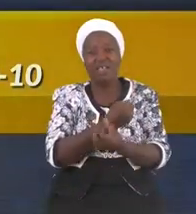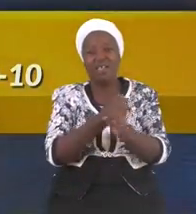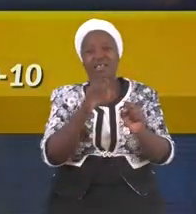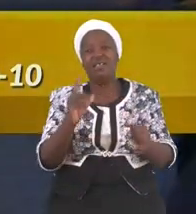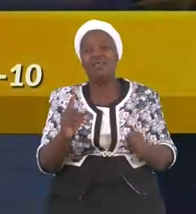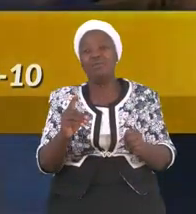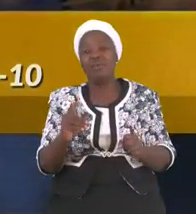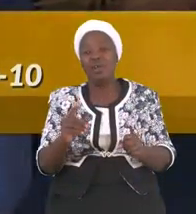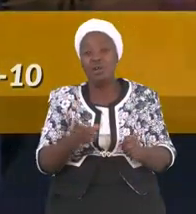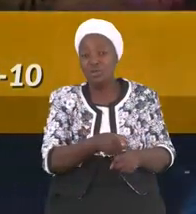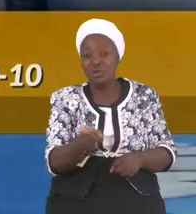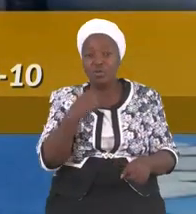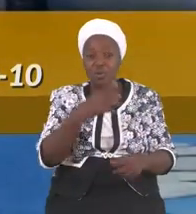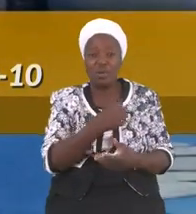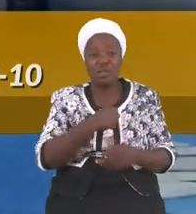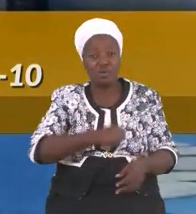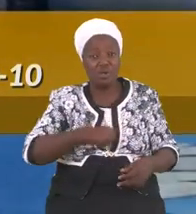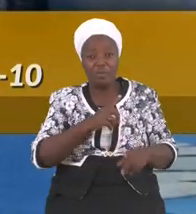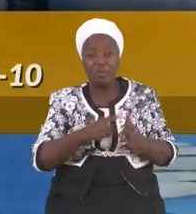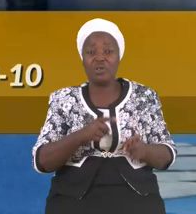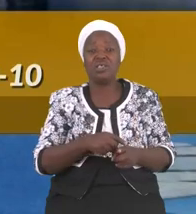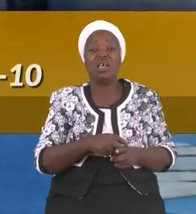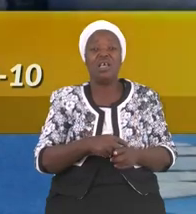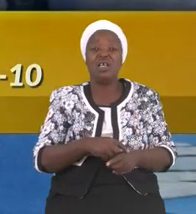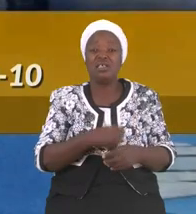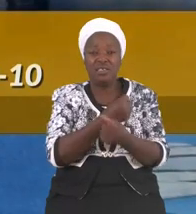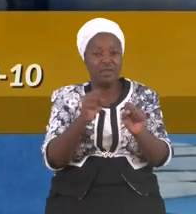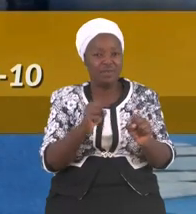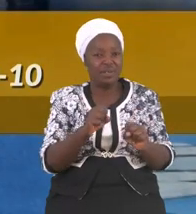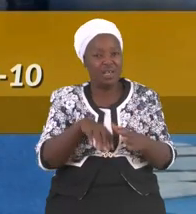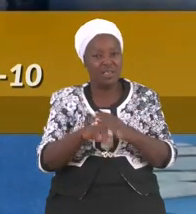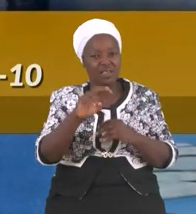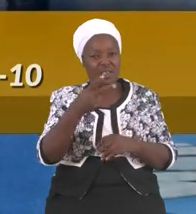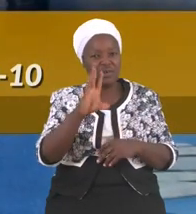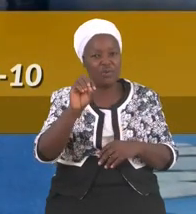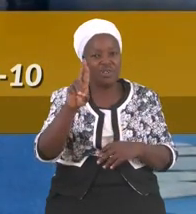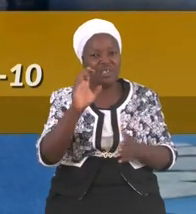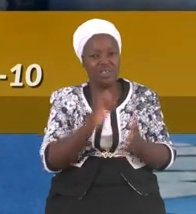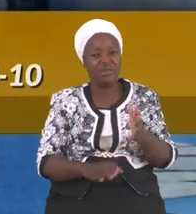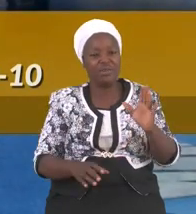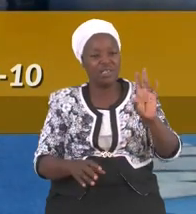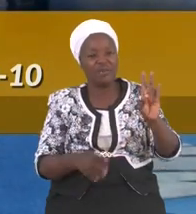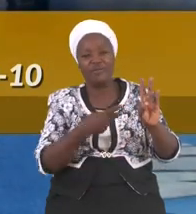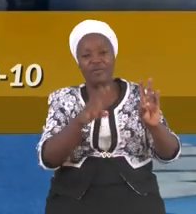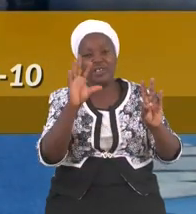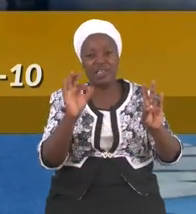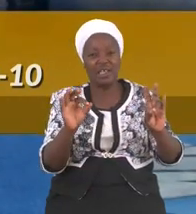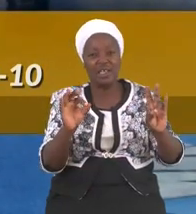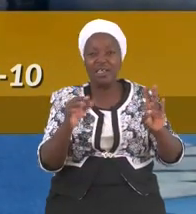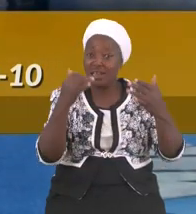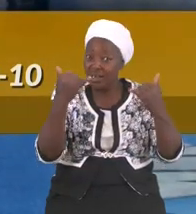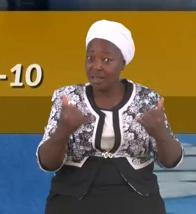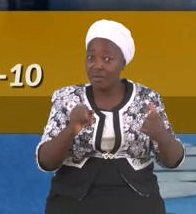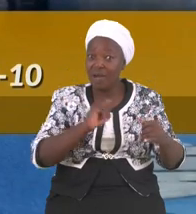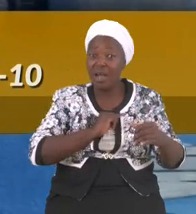sin. In 2 Corinthians chapter 7, reading from verse 9. Now I